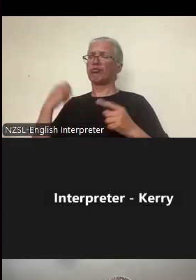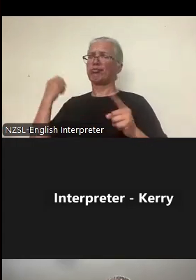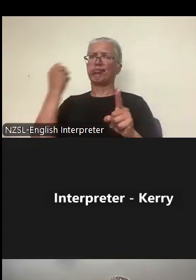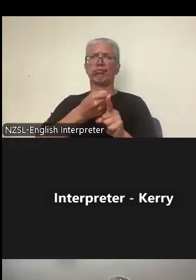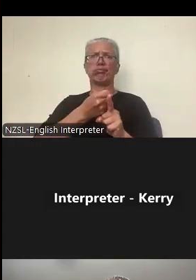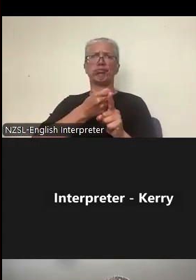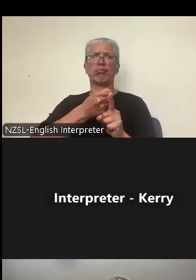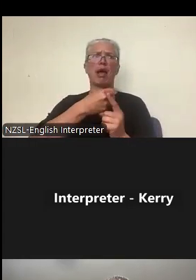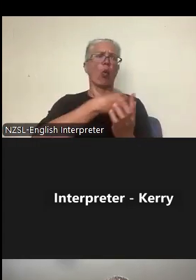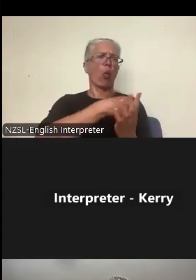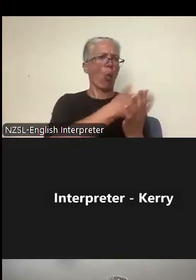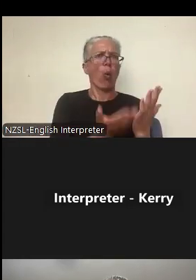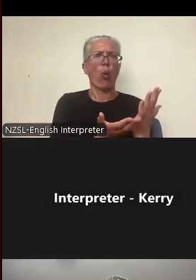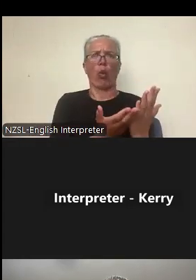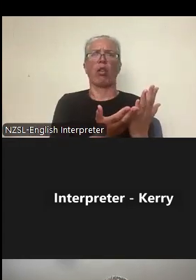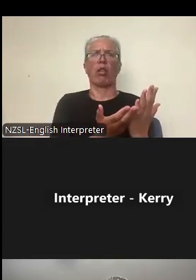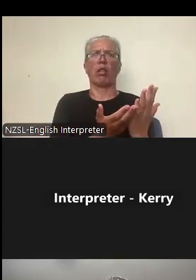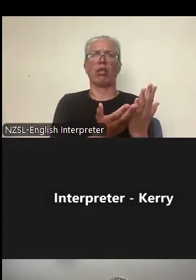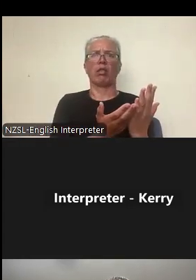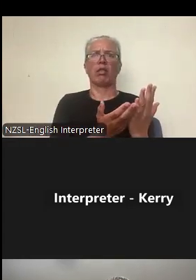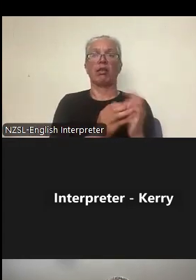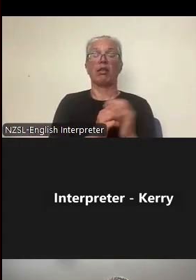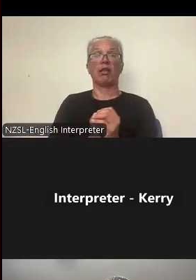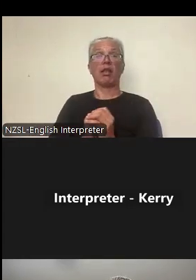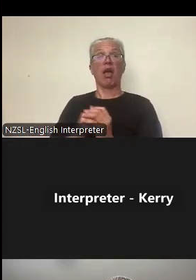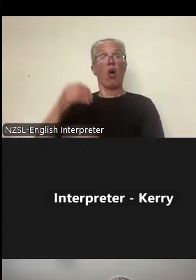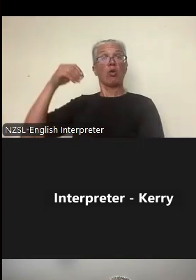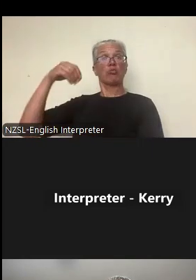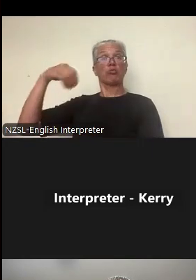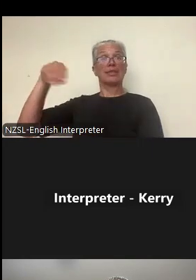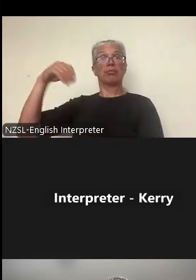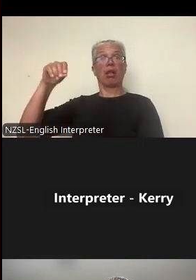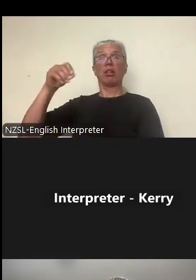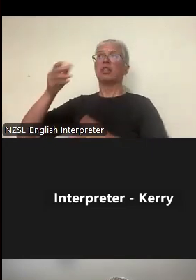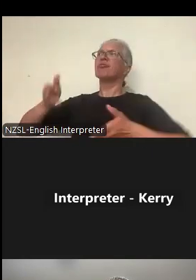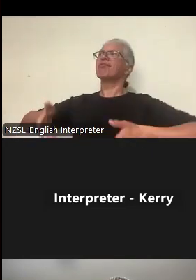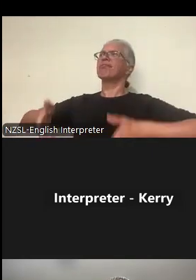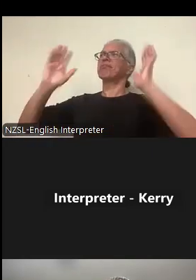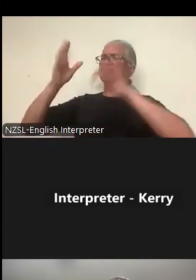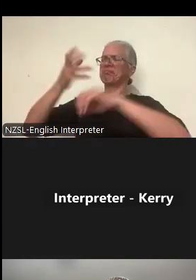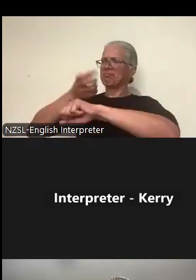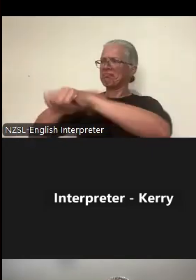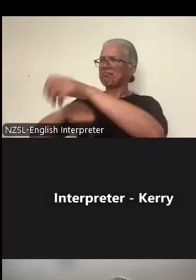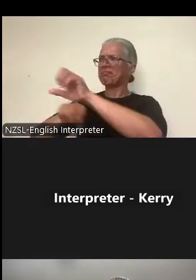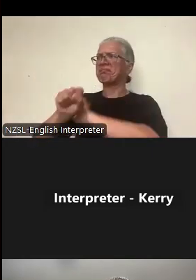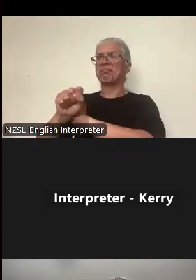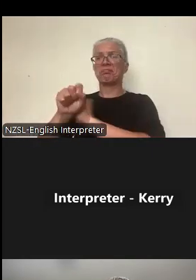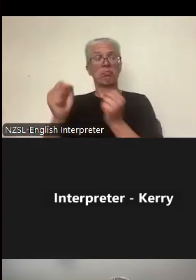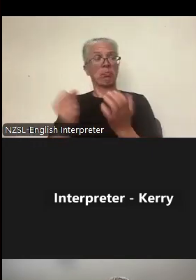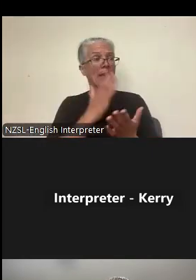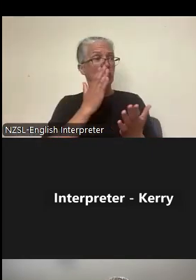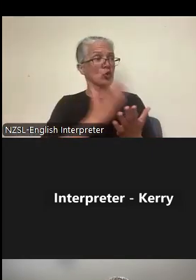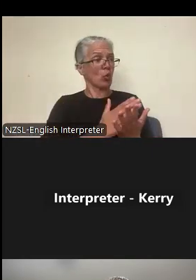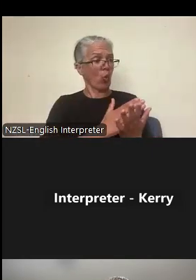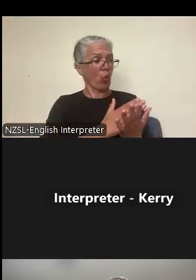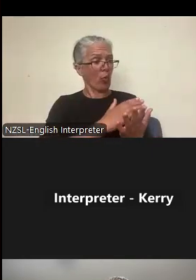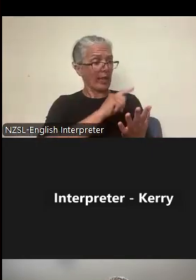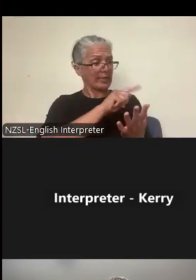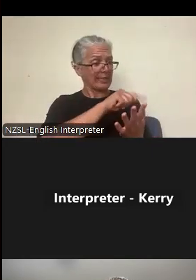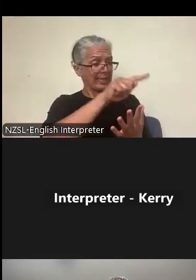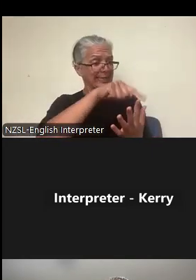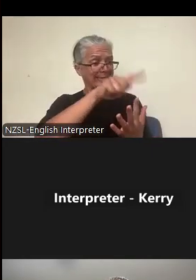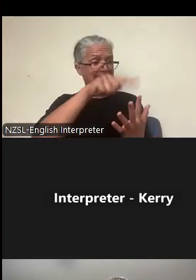And she found that a principal who does this makes sure that all the other aspects